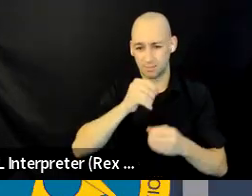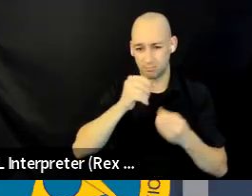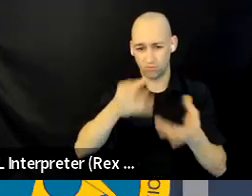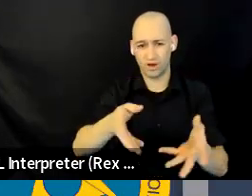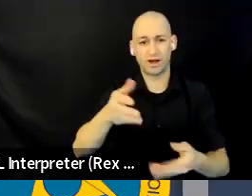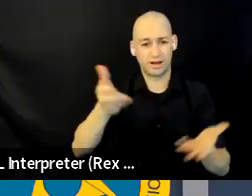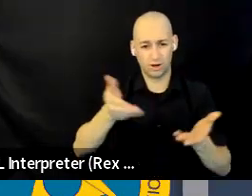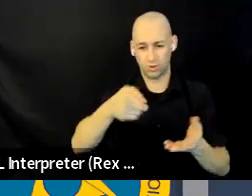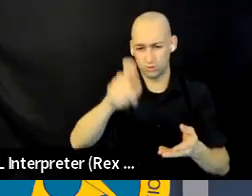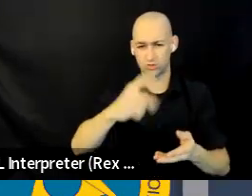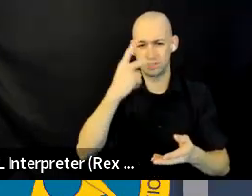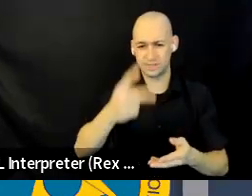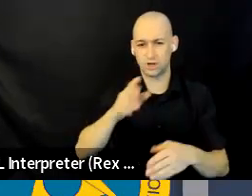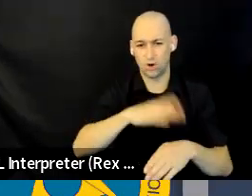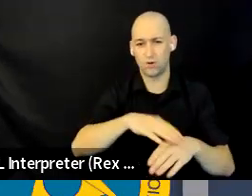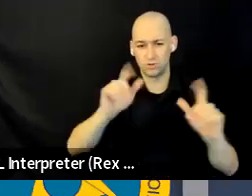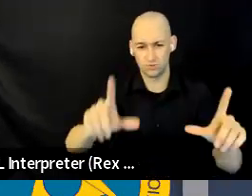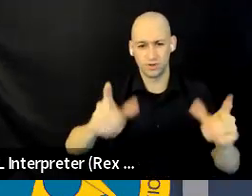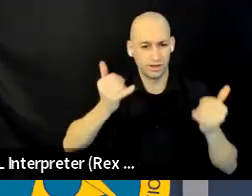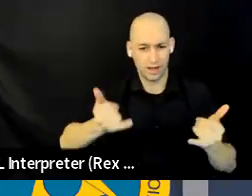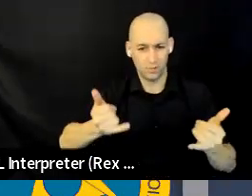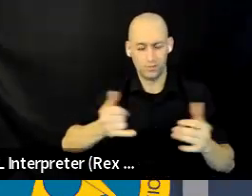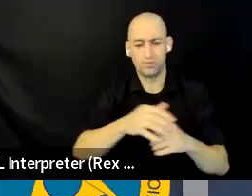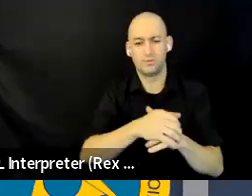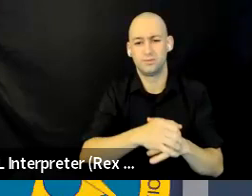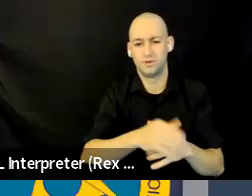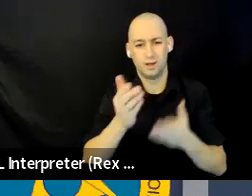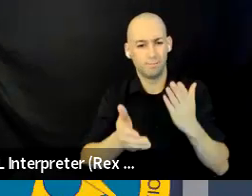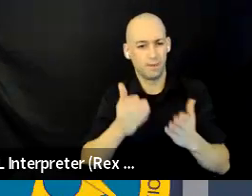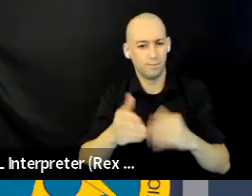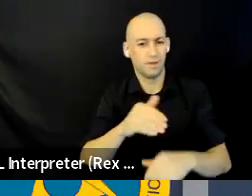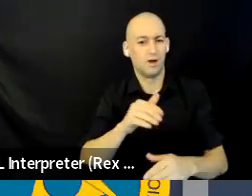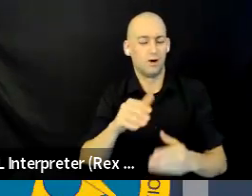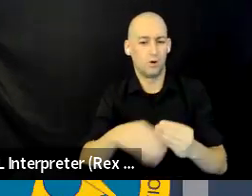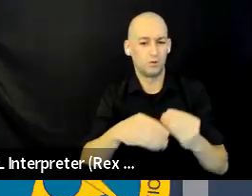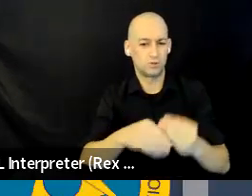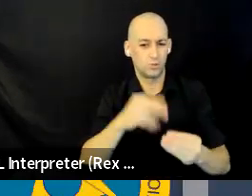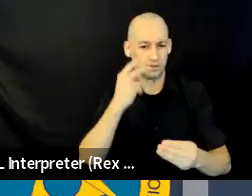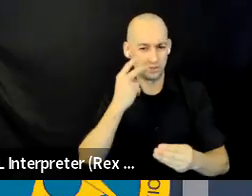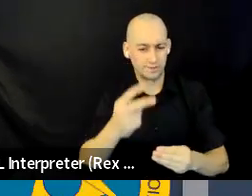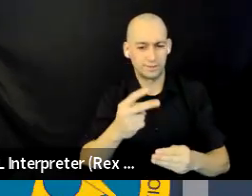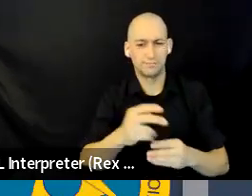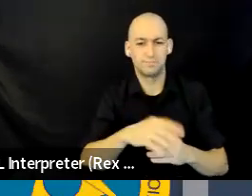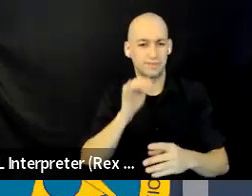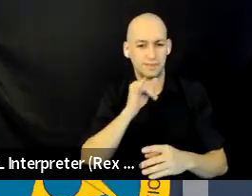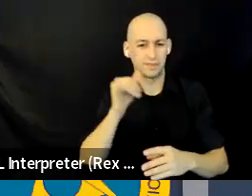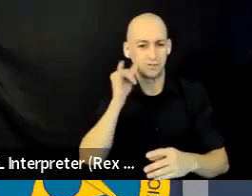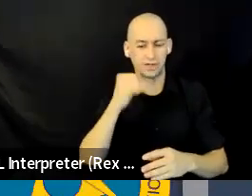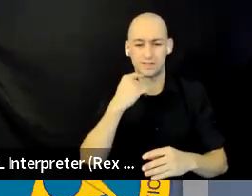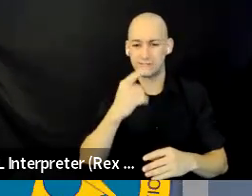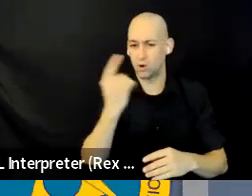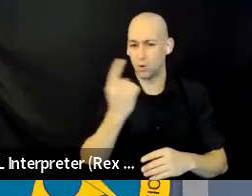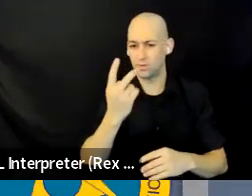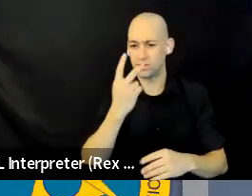see the translator on your screen. You may also look at the views. We had some questions yesterday. They could only see one